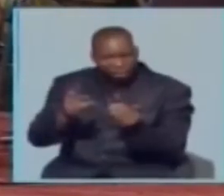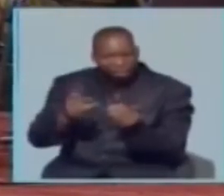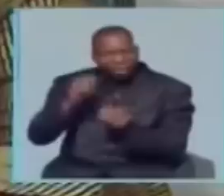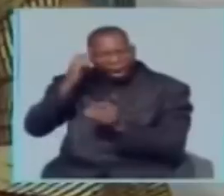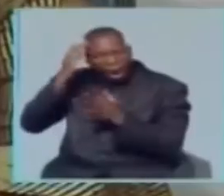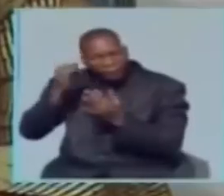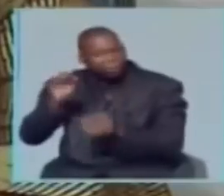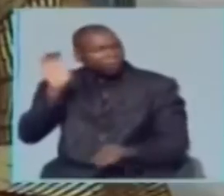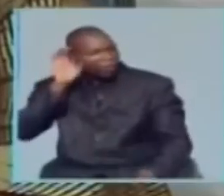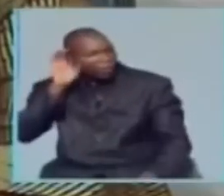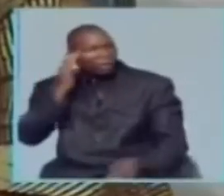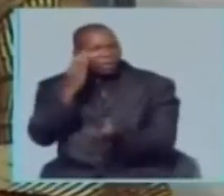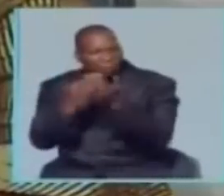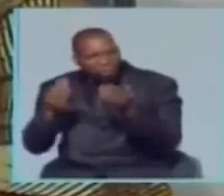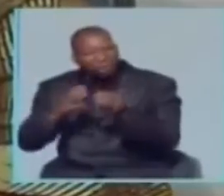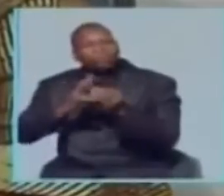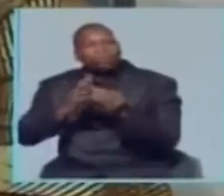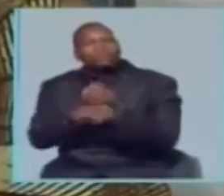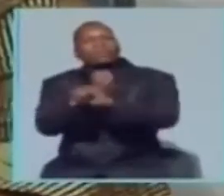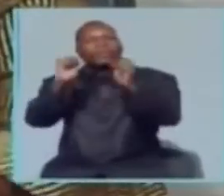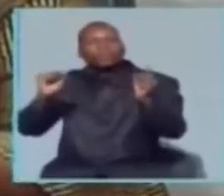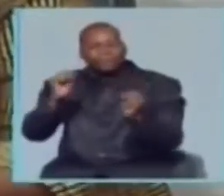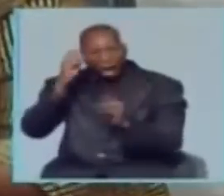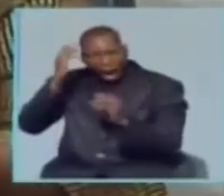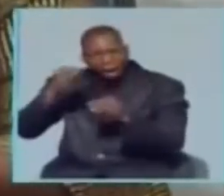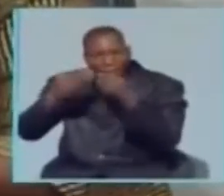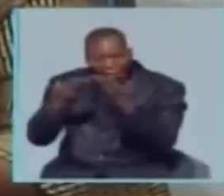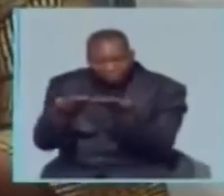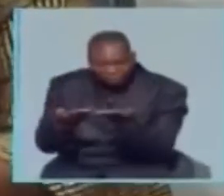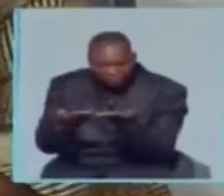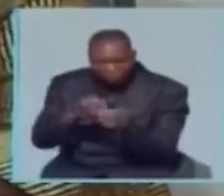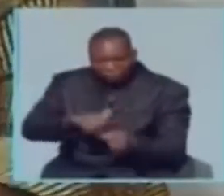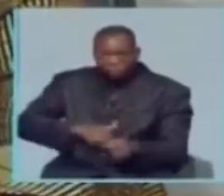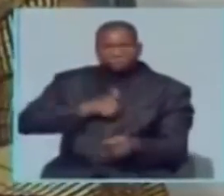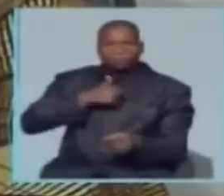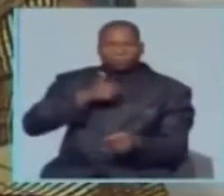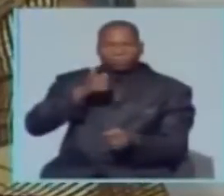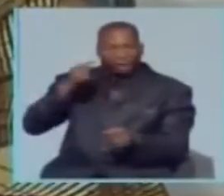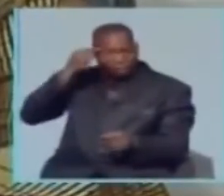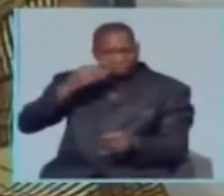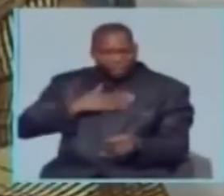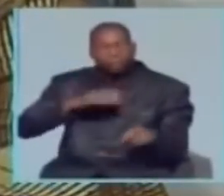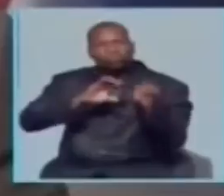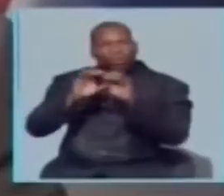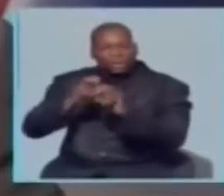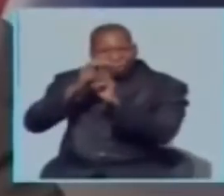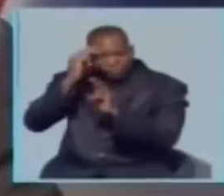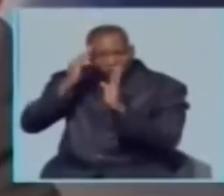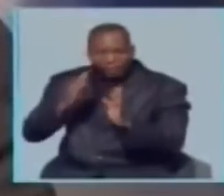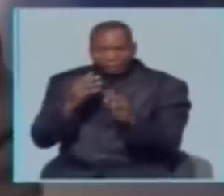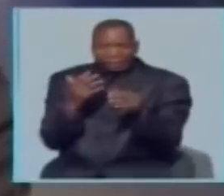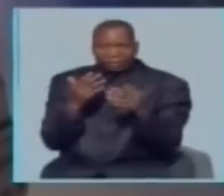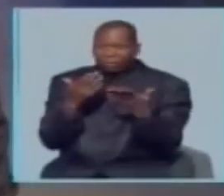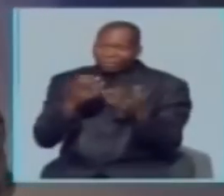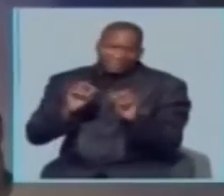is that somebody is addressing the problem and provide hope. And that's what myself and my government are doing. Honorable Minister, I'm afraid we'll have to end